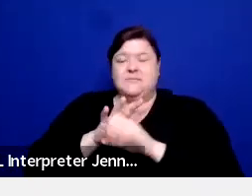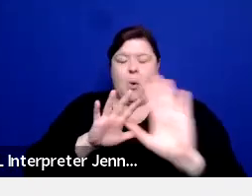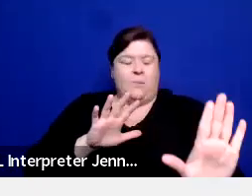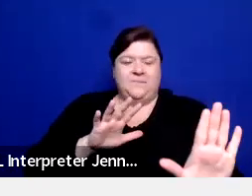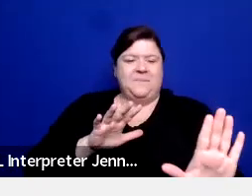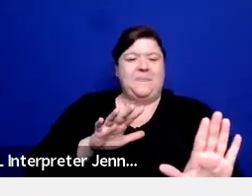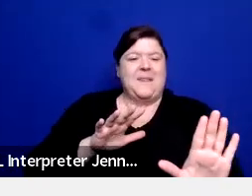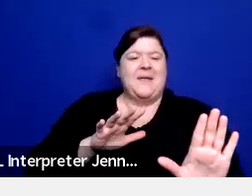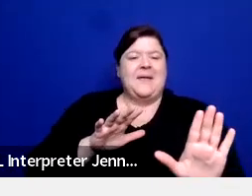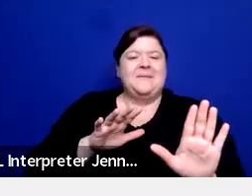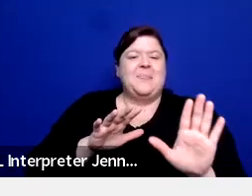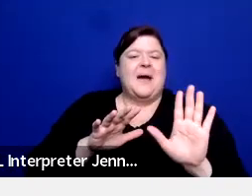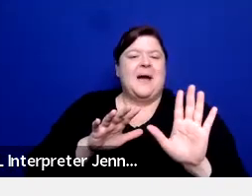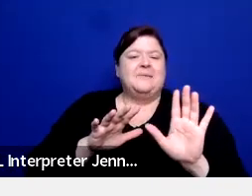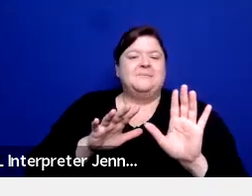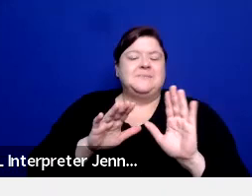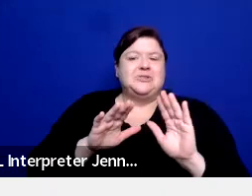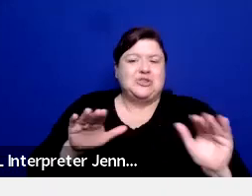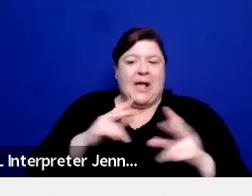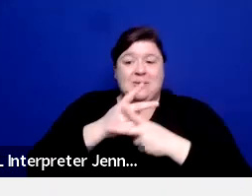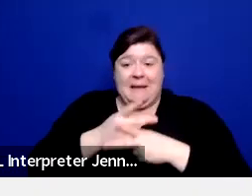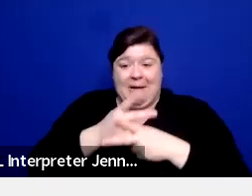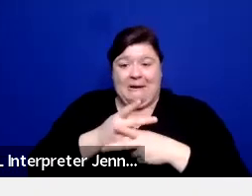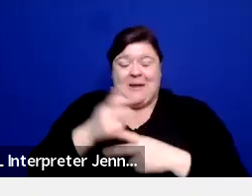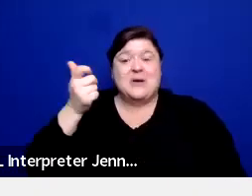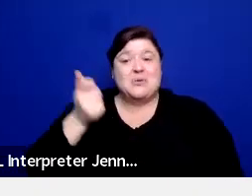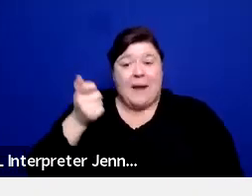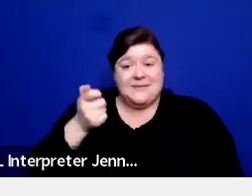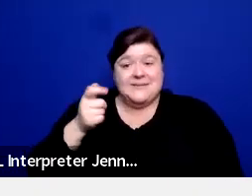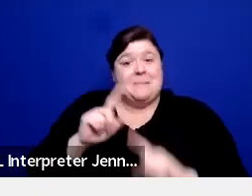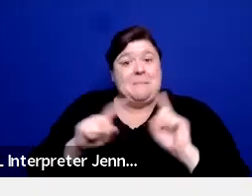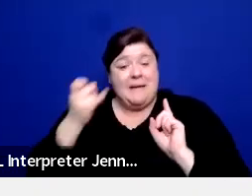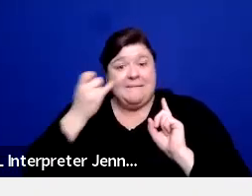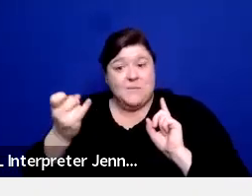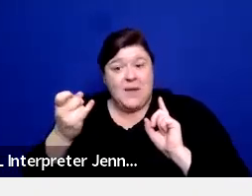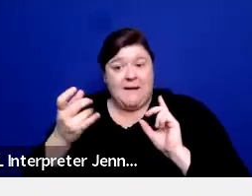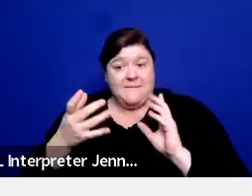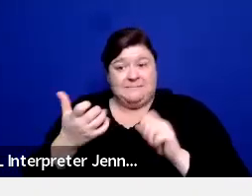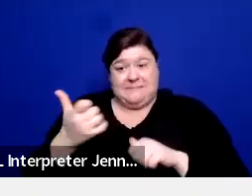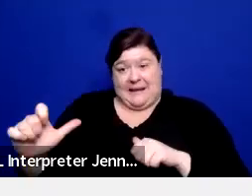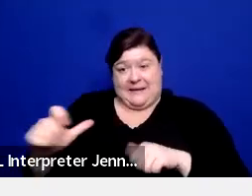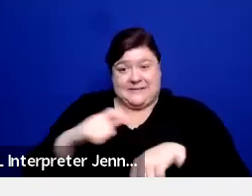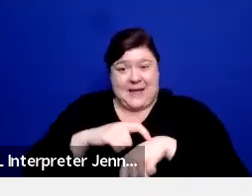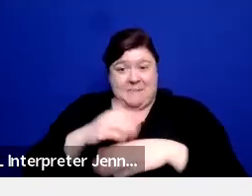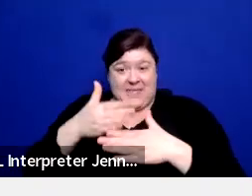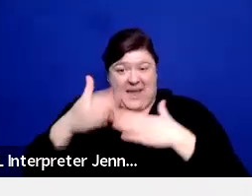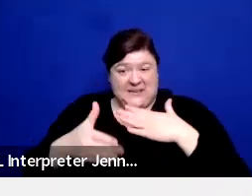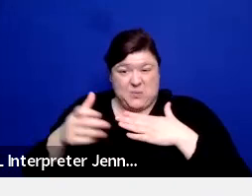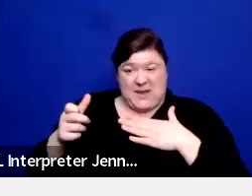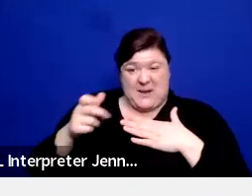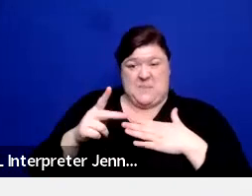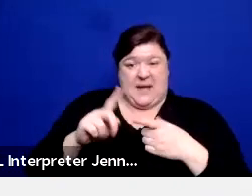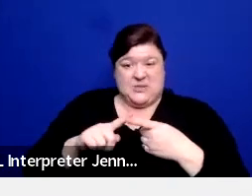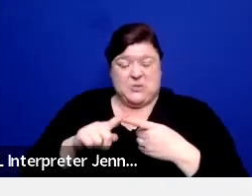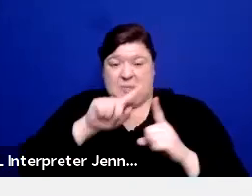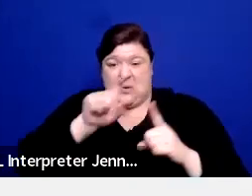childcare stabilization grants. But we can also, if we have any spare time towards the end of this call, we can come back and answer